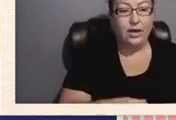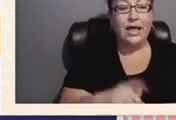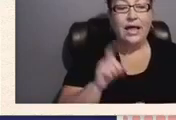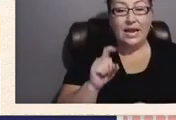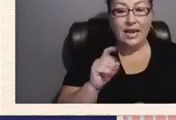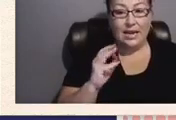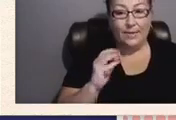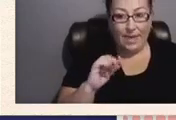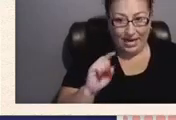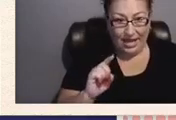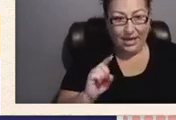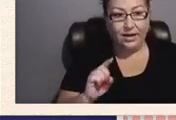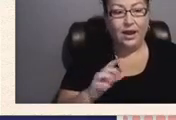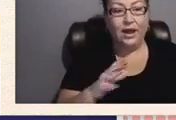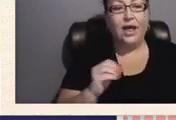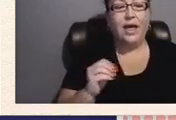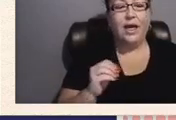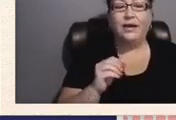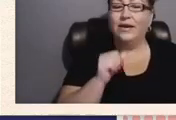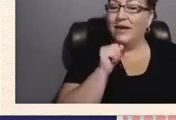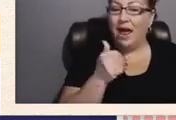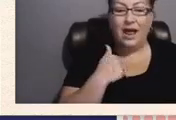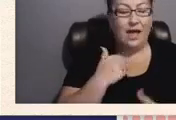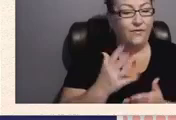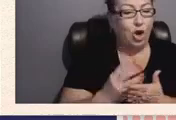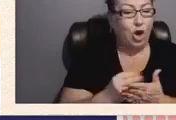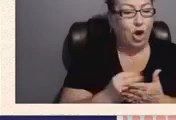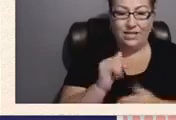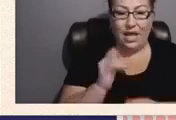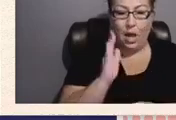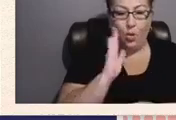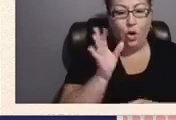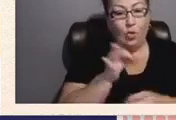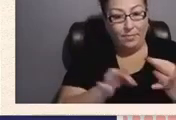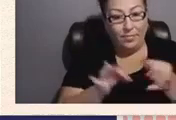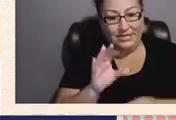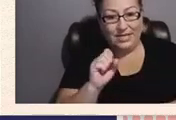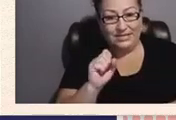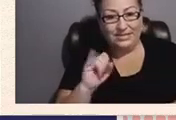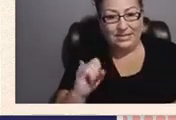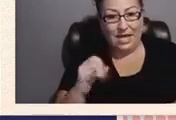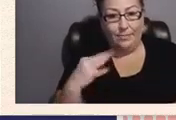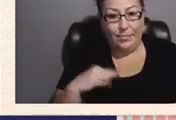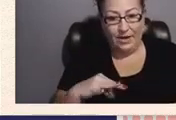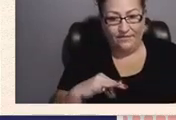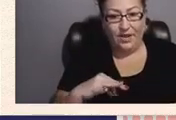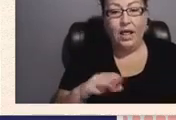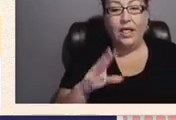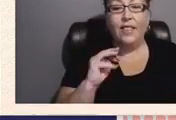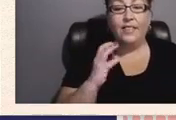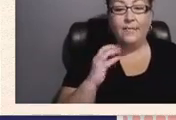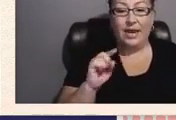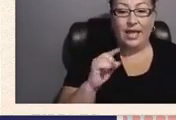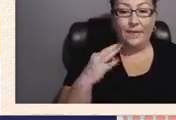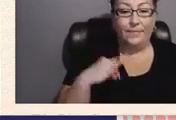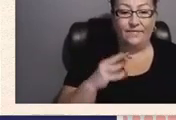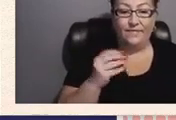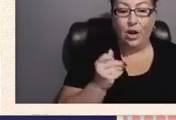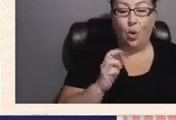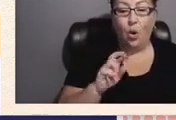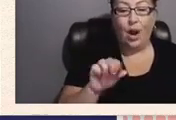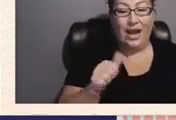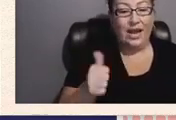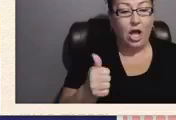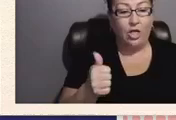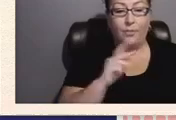Medicaid, not have earnings that would replace the SSI benefit, the Medicaid benefit, or any other personal care